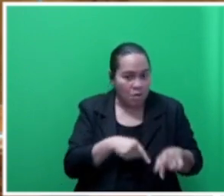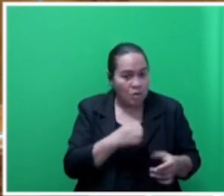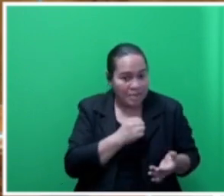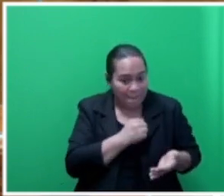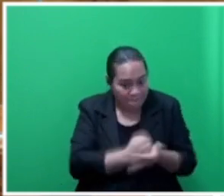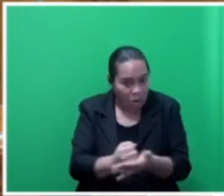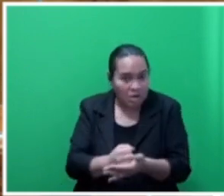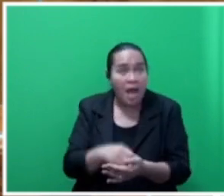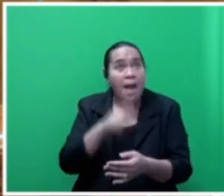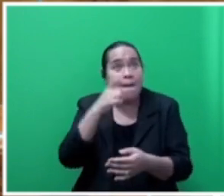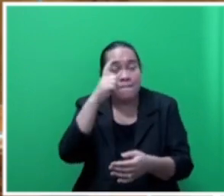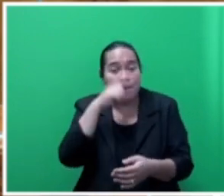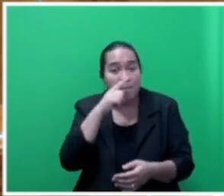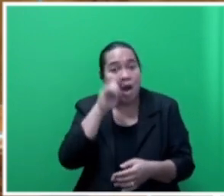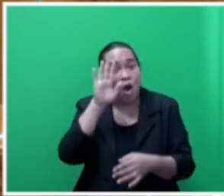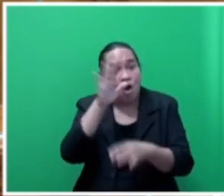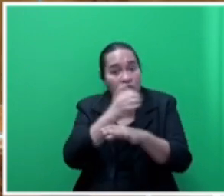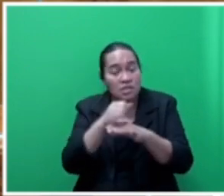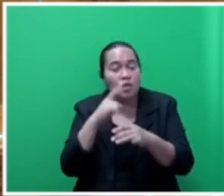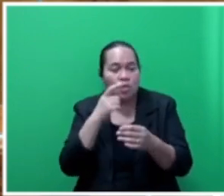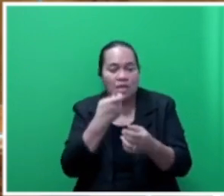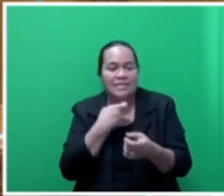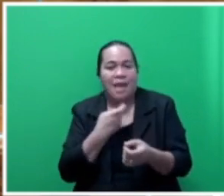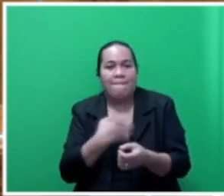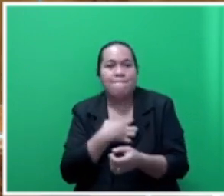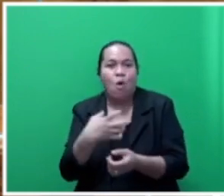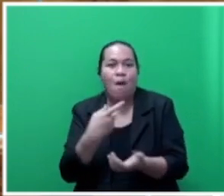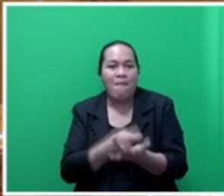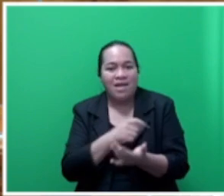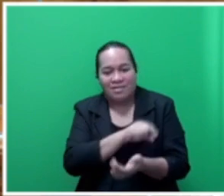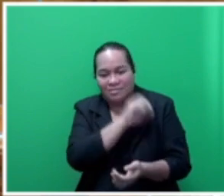money into the country.